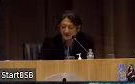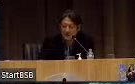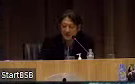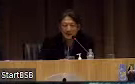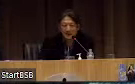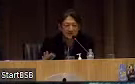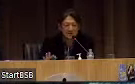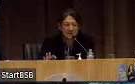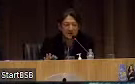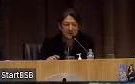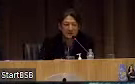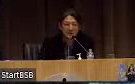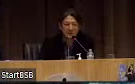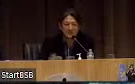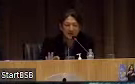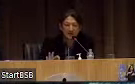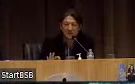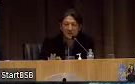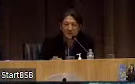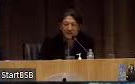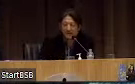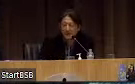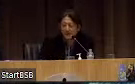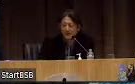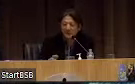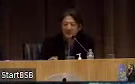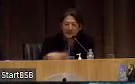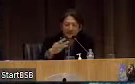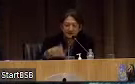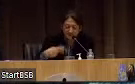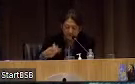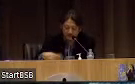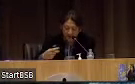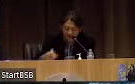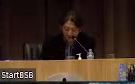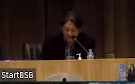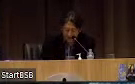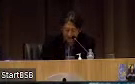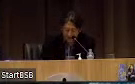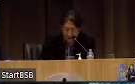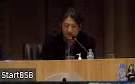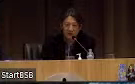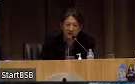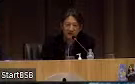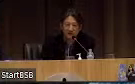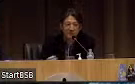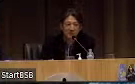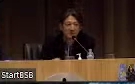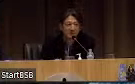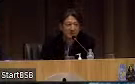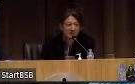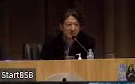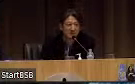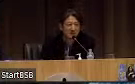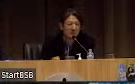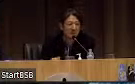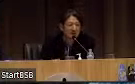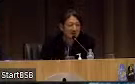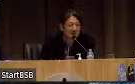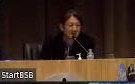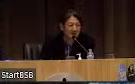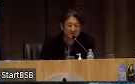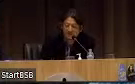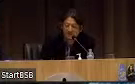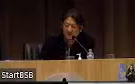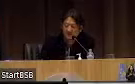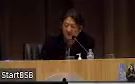transformation, and this is something that we don't know. And this work that we've been developing, it's the contribution